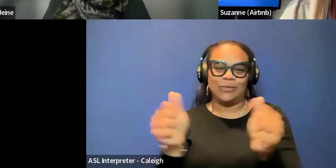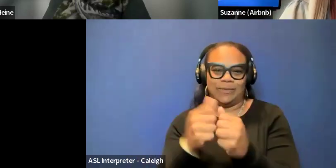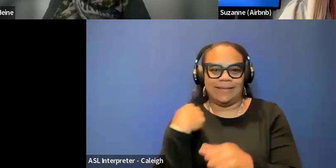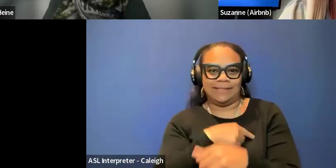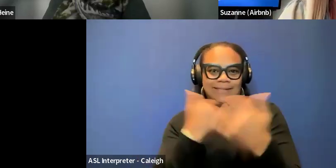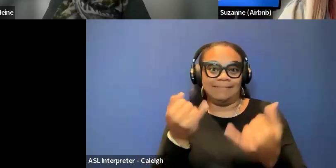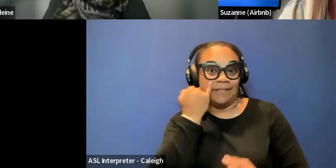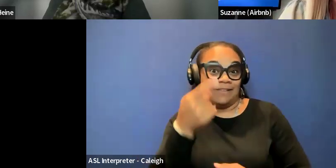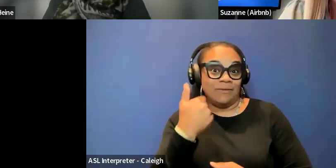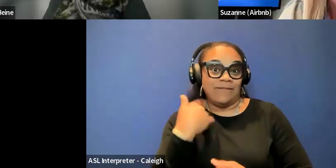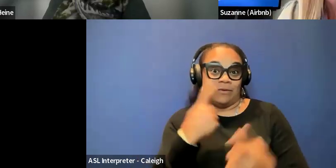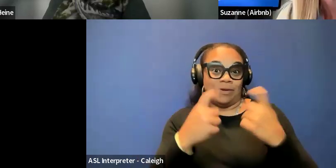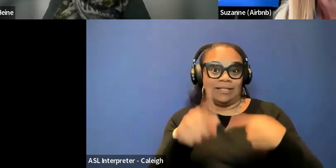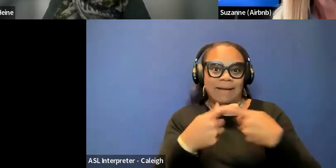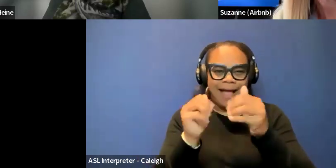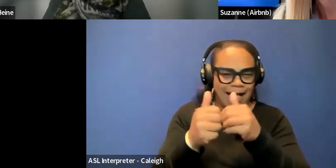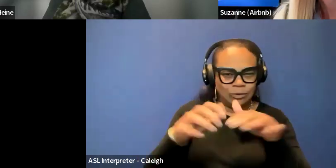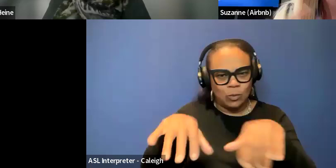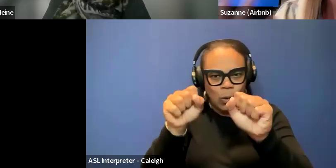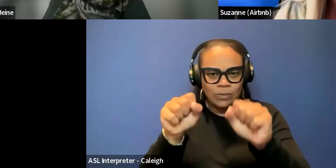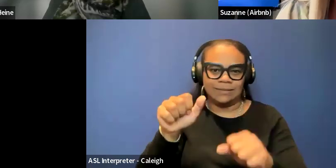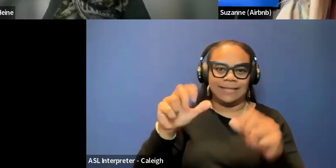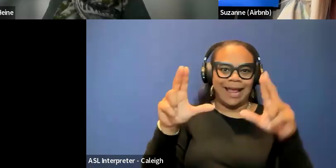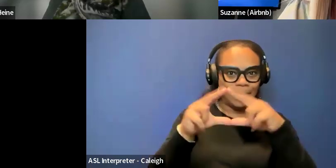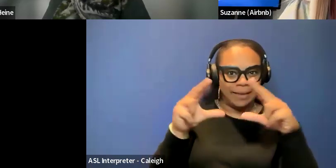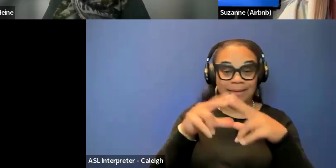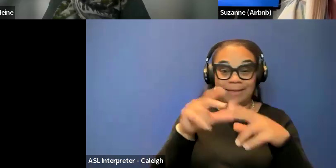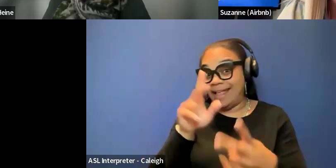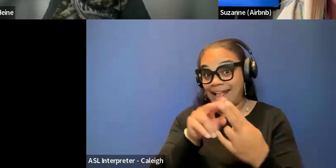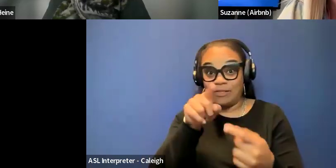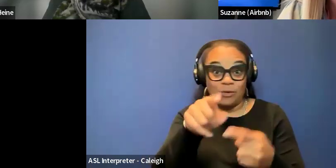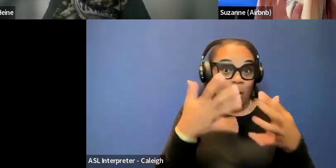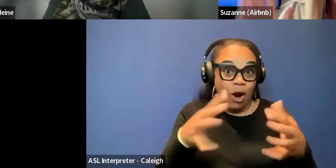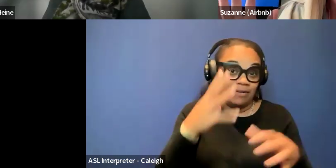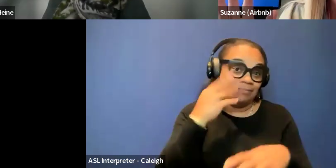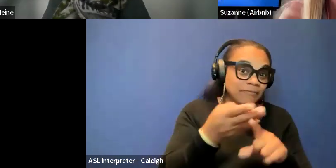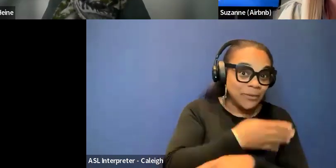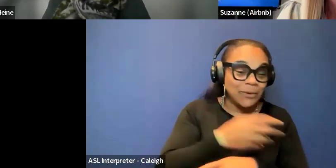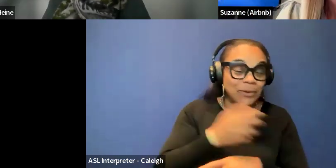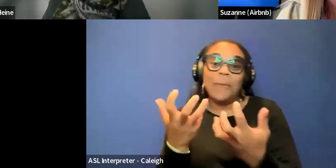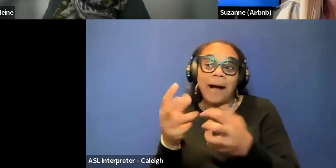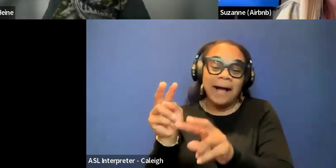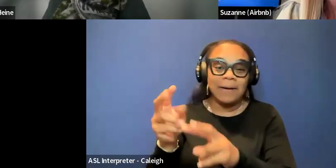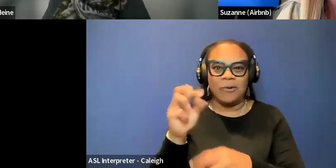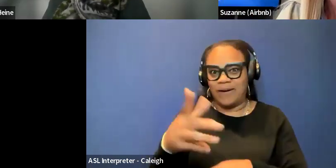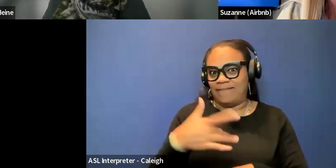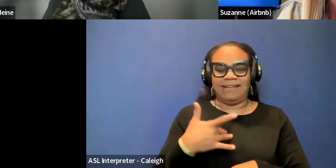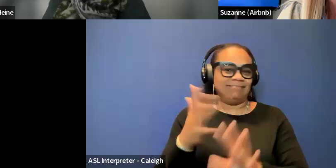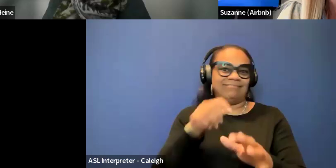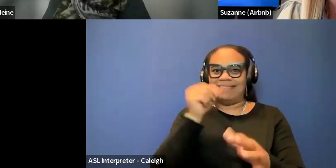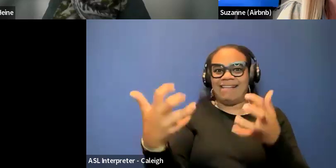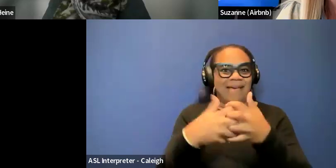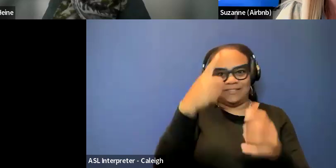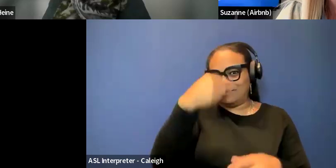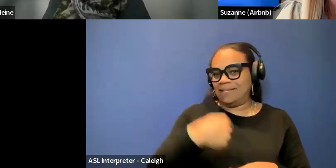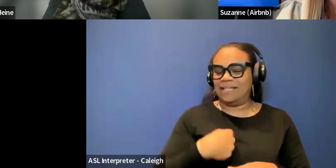about hosting on Airbnb, whether it's something you've thought about, whether it's something you already do, whether it's something you think is definitely not for you, please start thinking